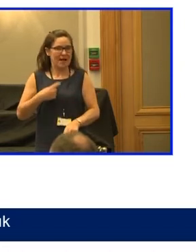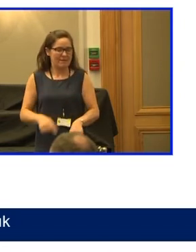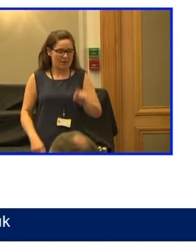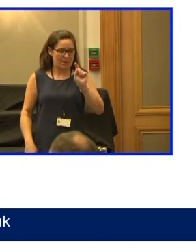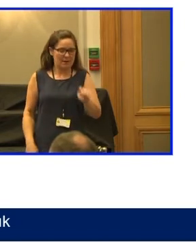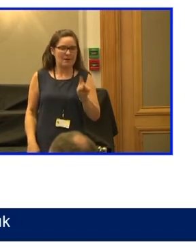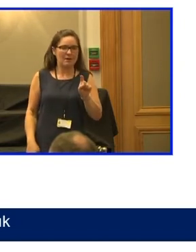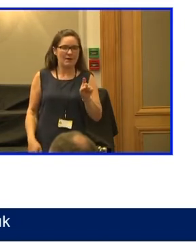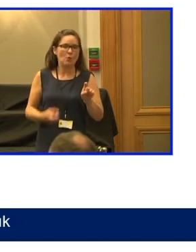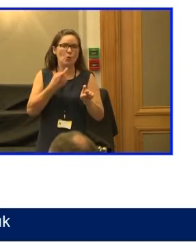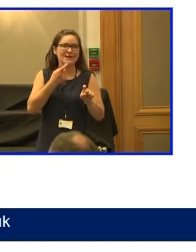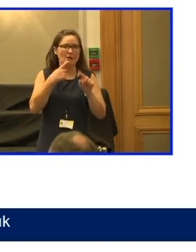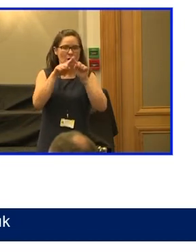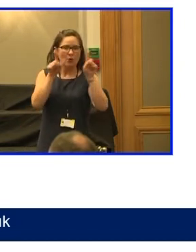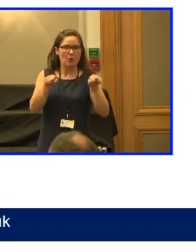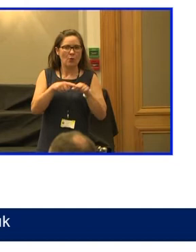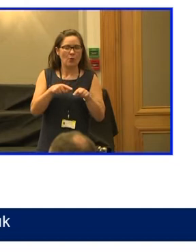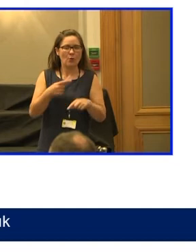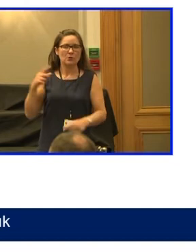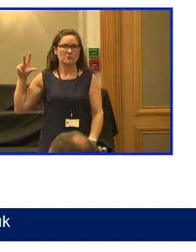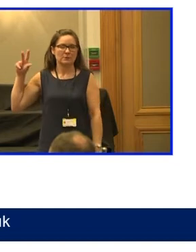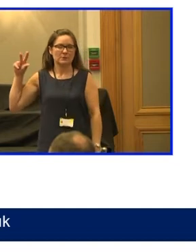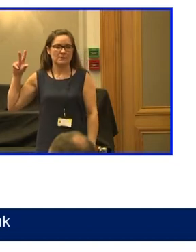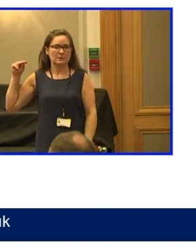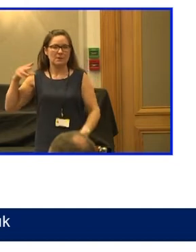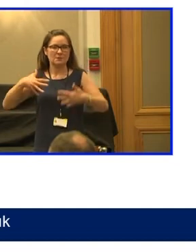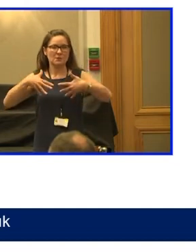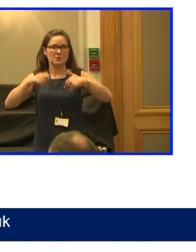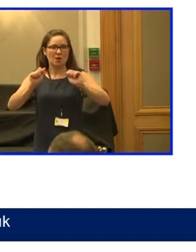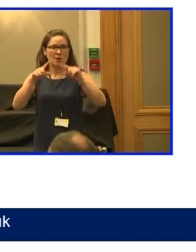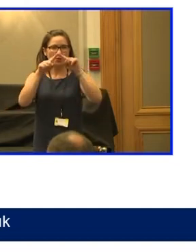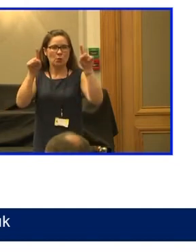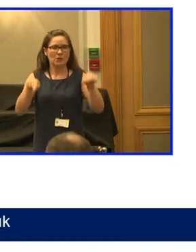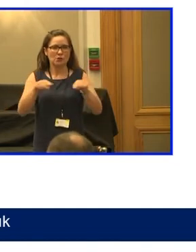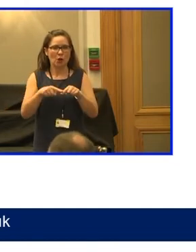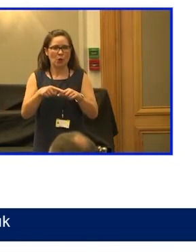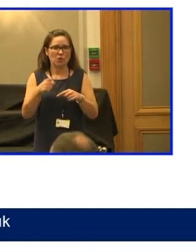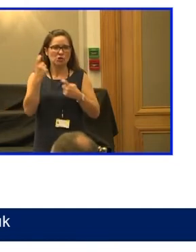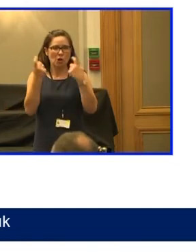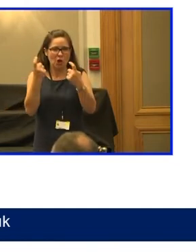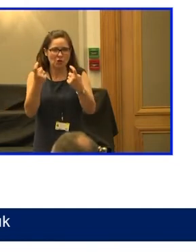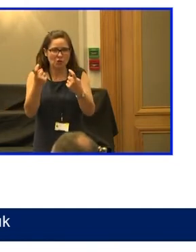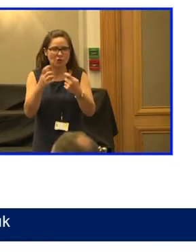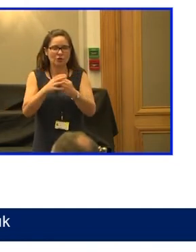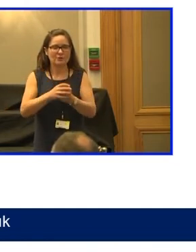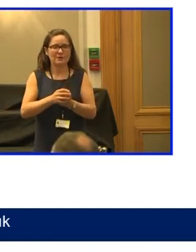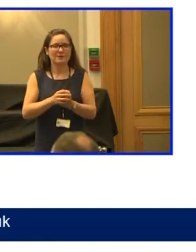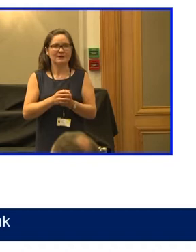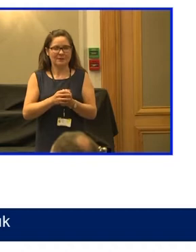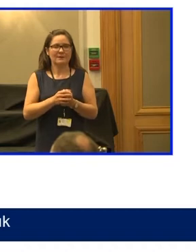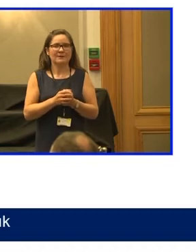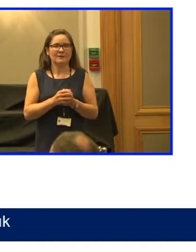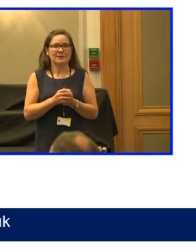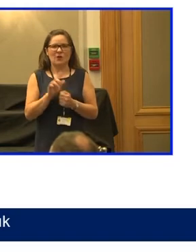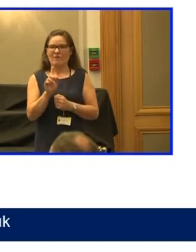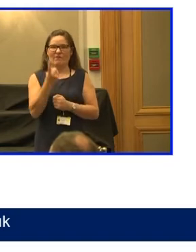key. Start window, search box, edit, type here to search. So the first thing we do is it comes to a search box. Now,